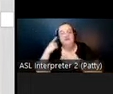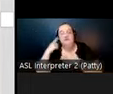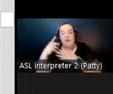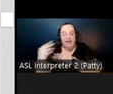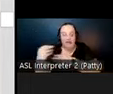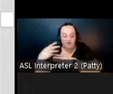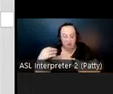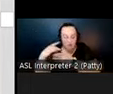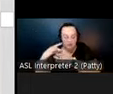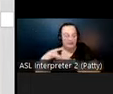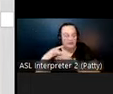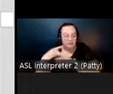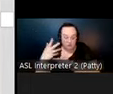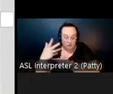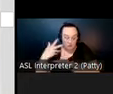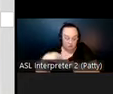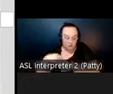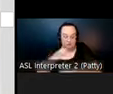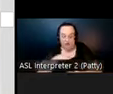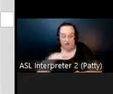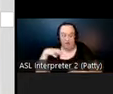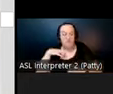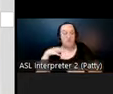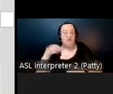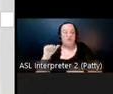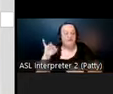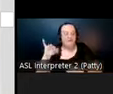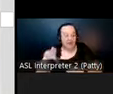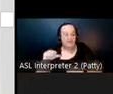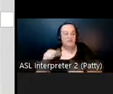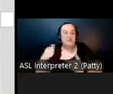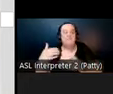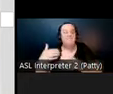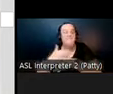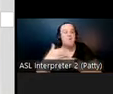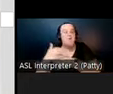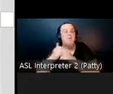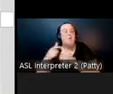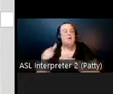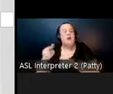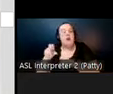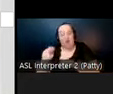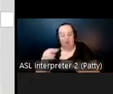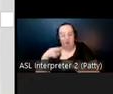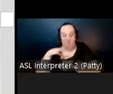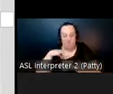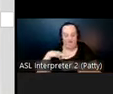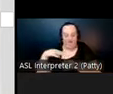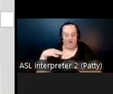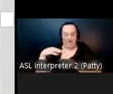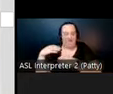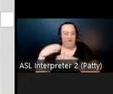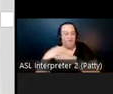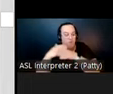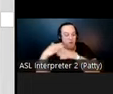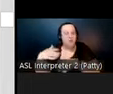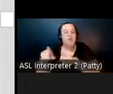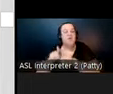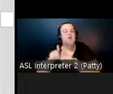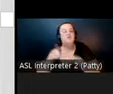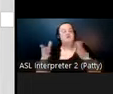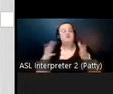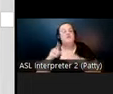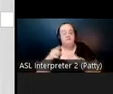relations, including congressional affairs and partnerships with nonprofit park partners, while also serving as the park's